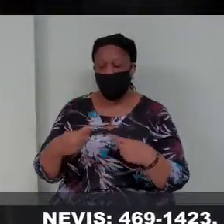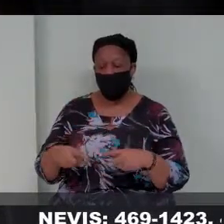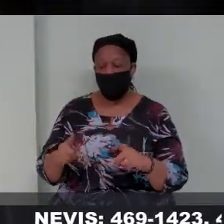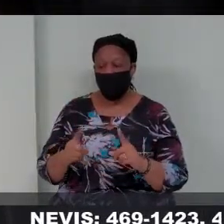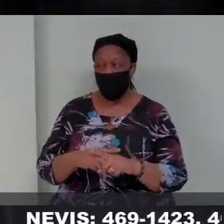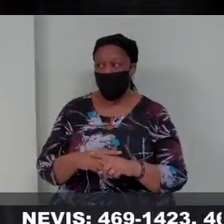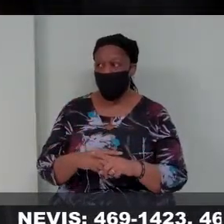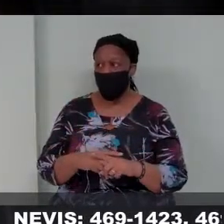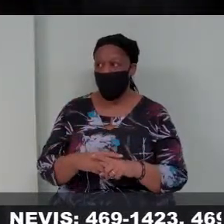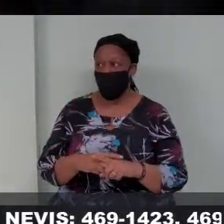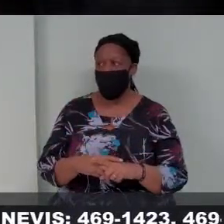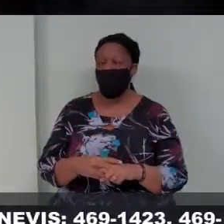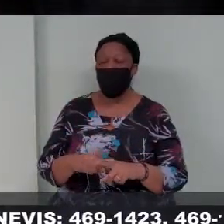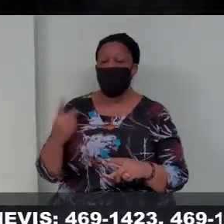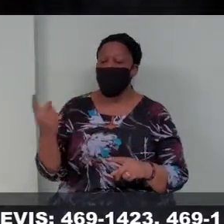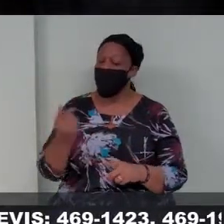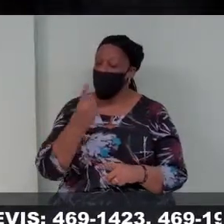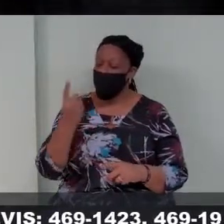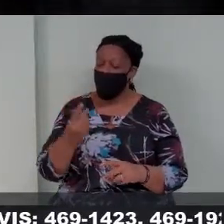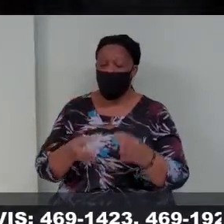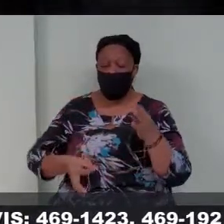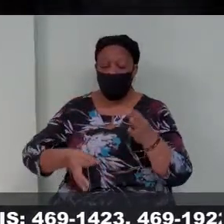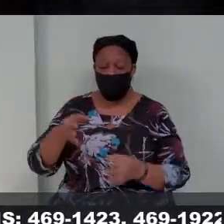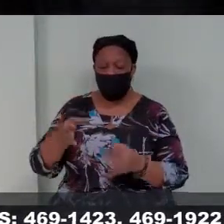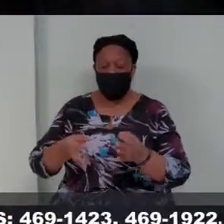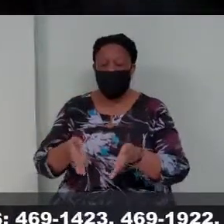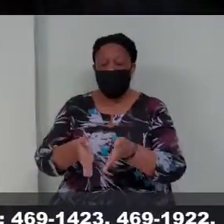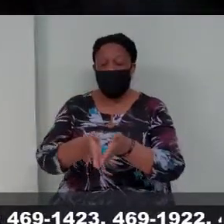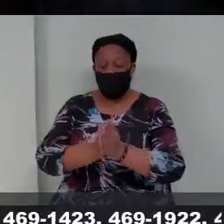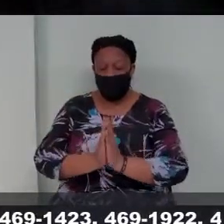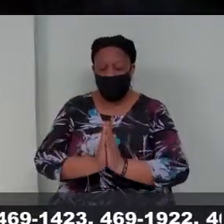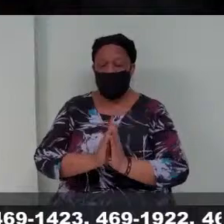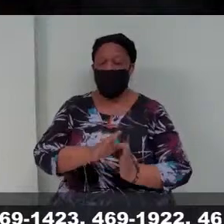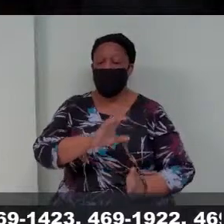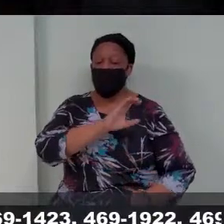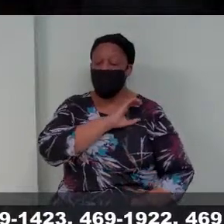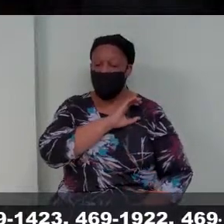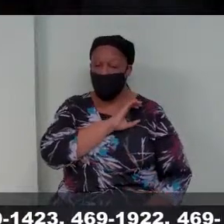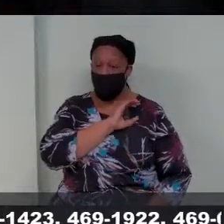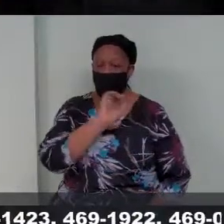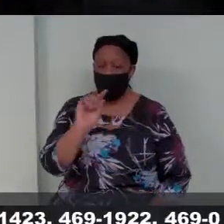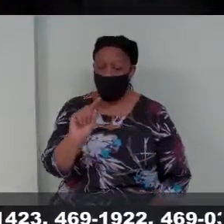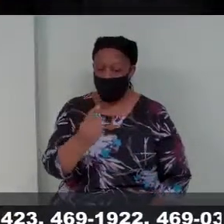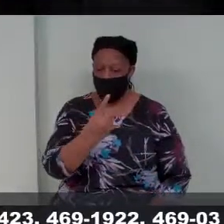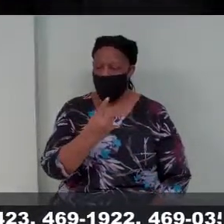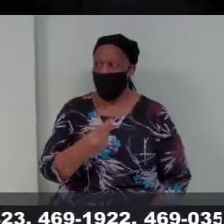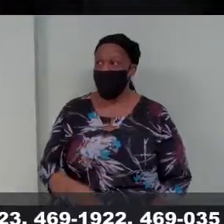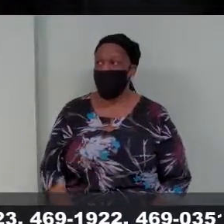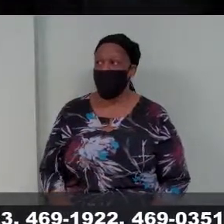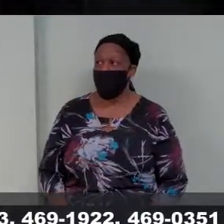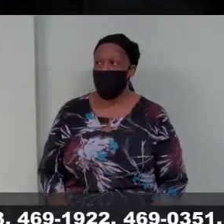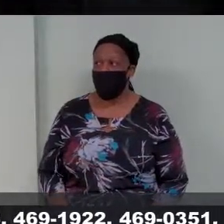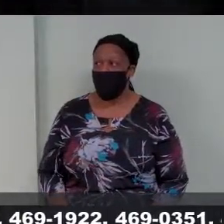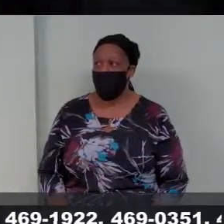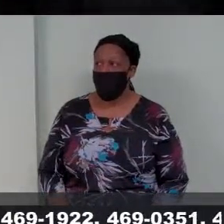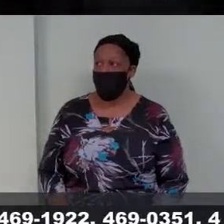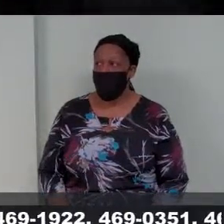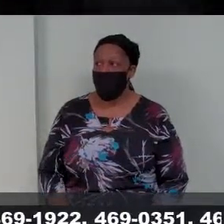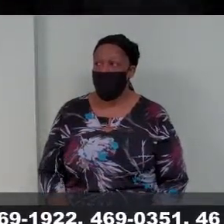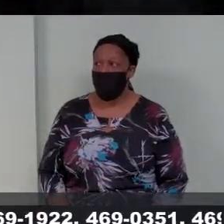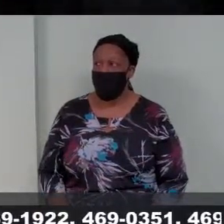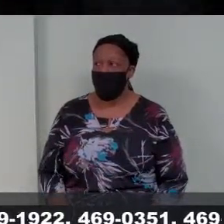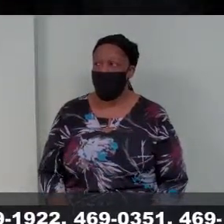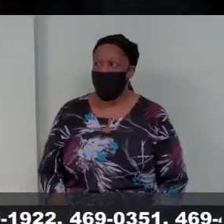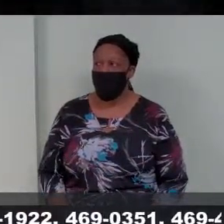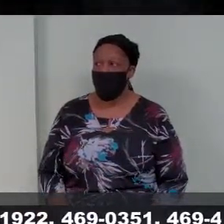activity except with the written permission of the Commissioner of Police. Now, I note in the question it